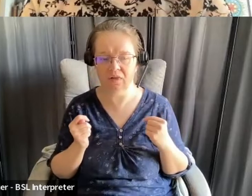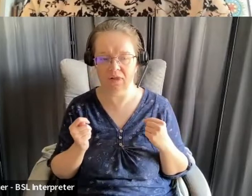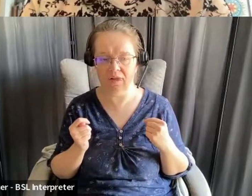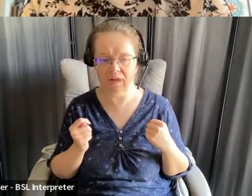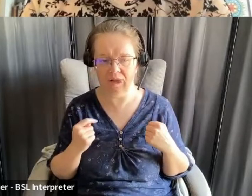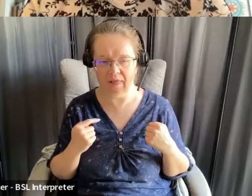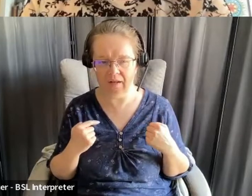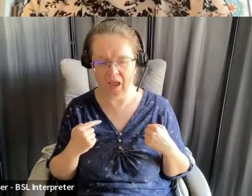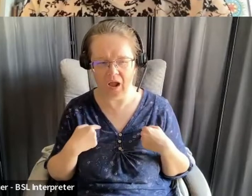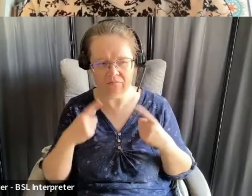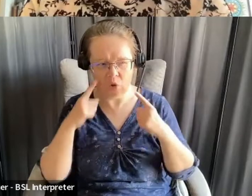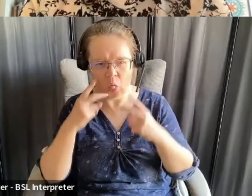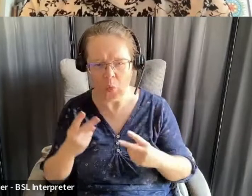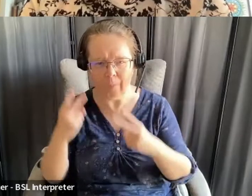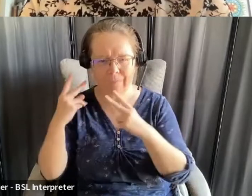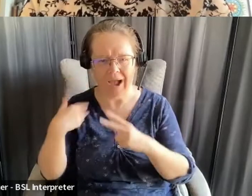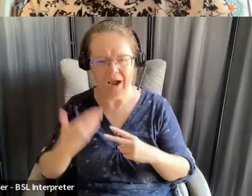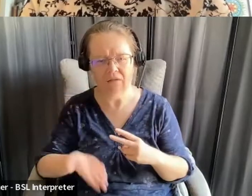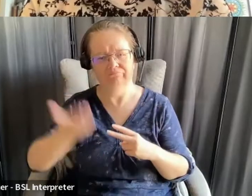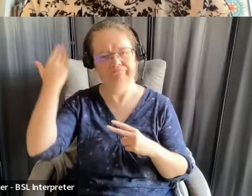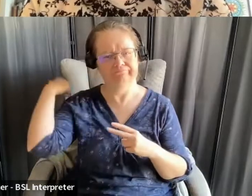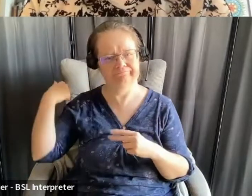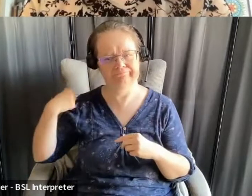to my childhood, you know,